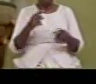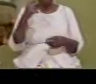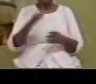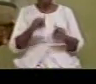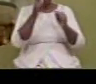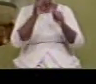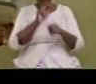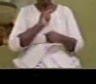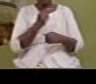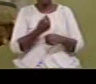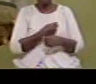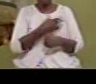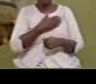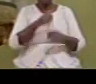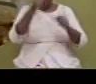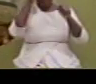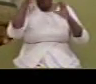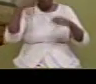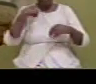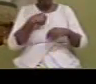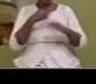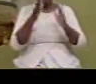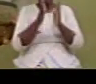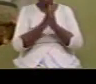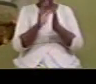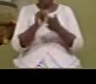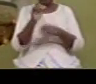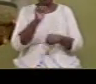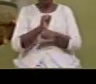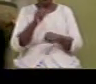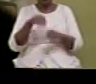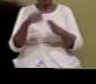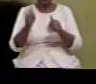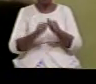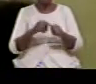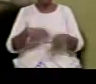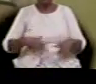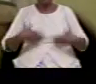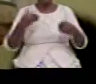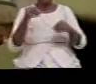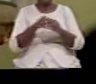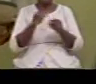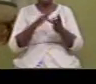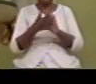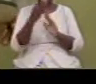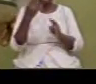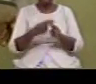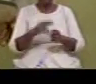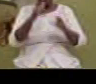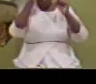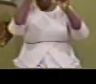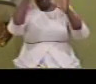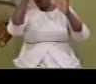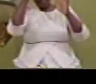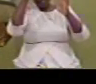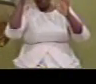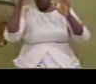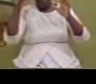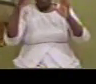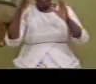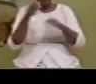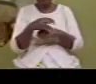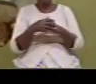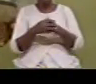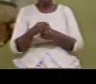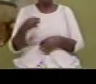redeemed. Father, we pray today to walk in every life in Jesus' name. Father, give us understanding as